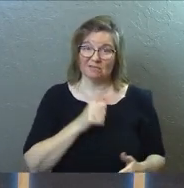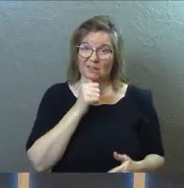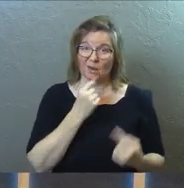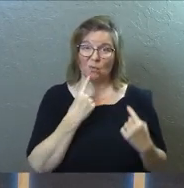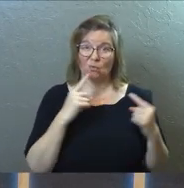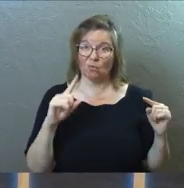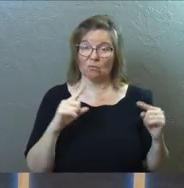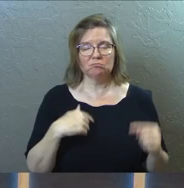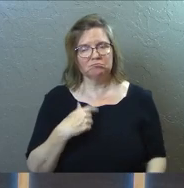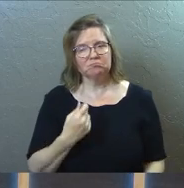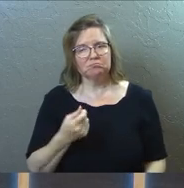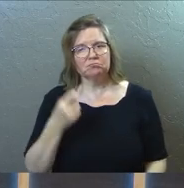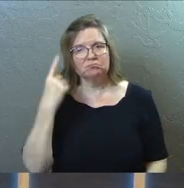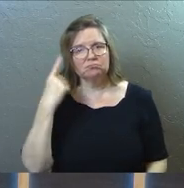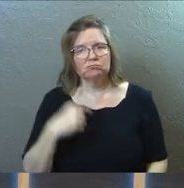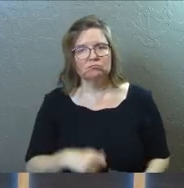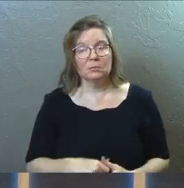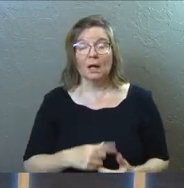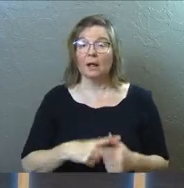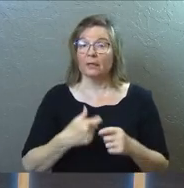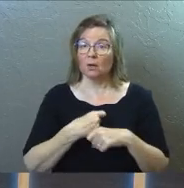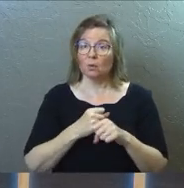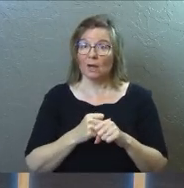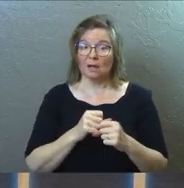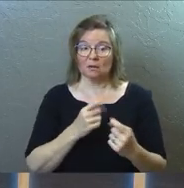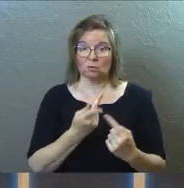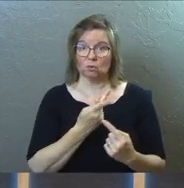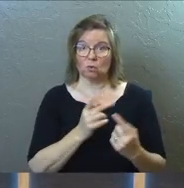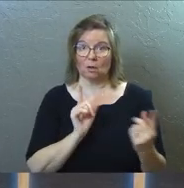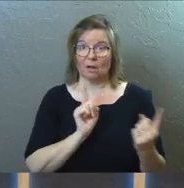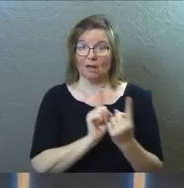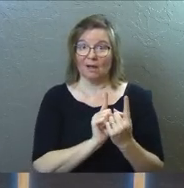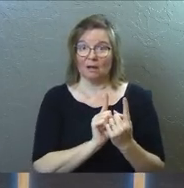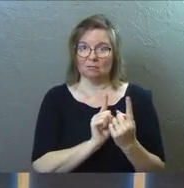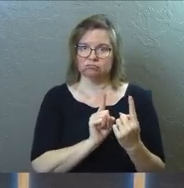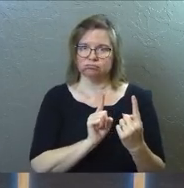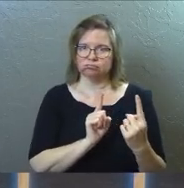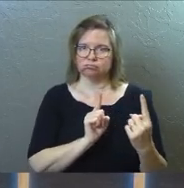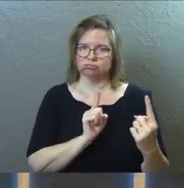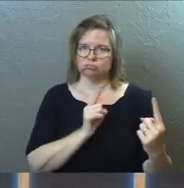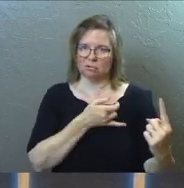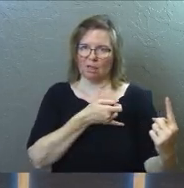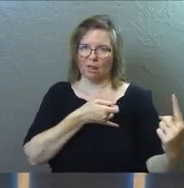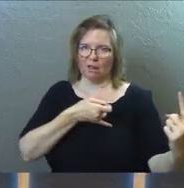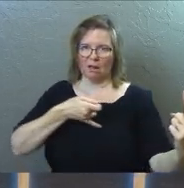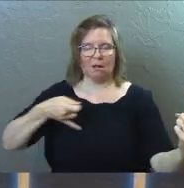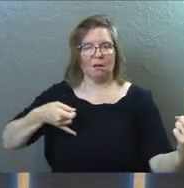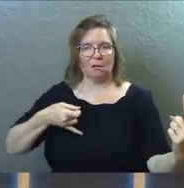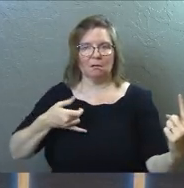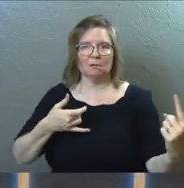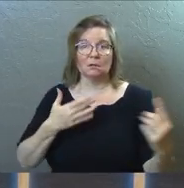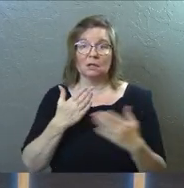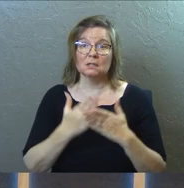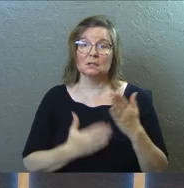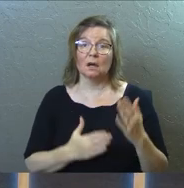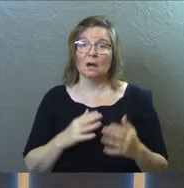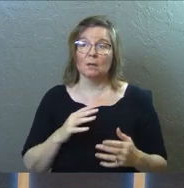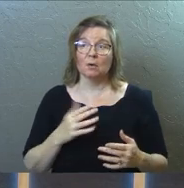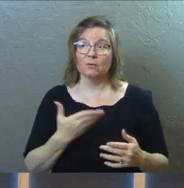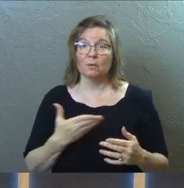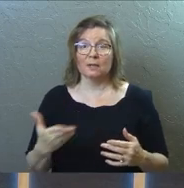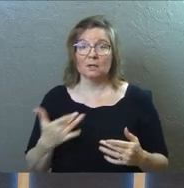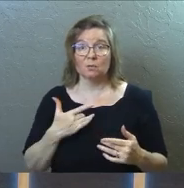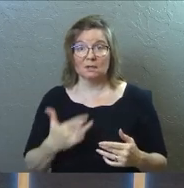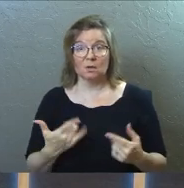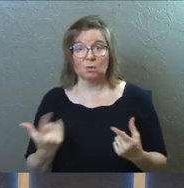I get it. And then it creates distance between us and them because some of those paths, some of those power tools that we try to go